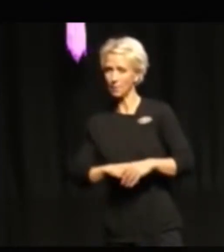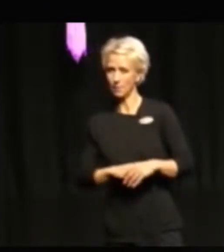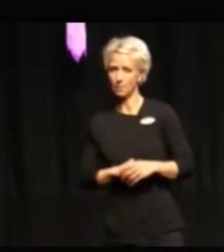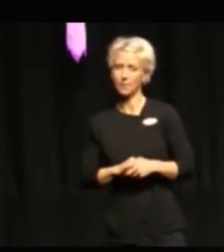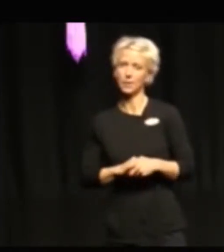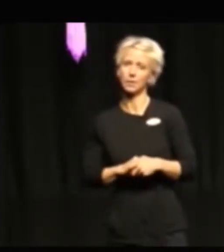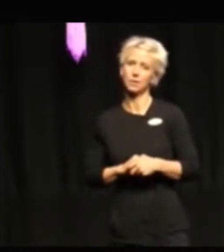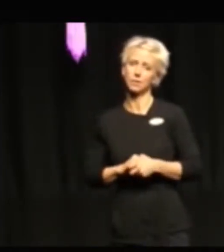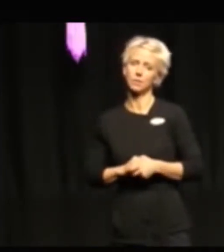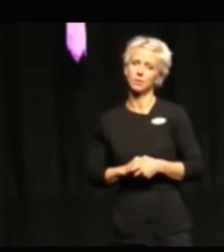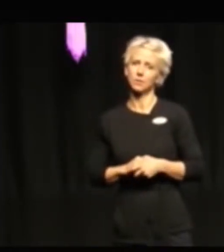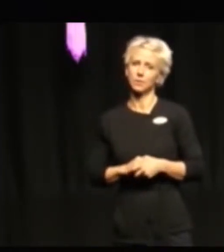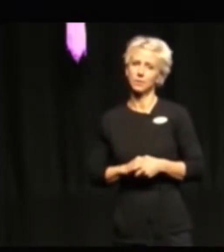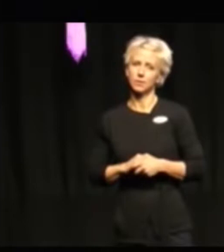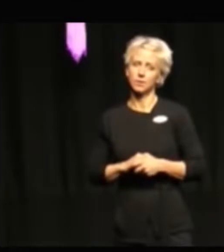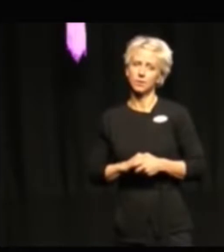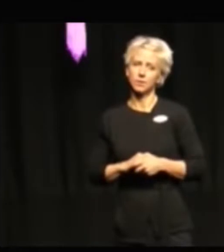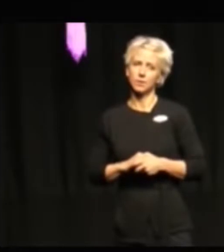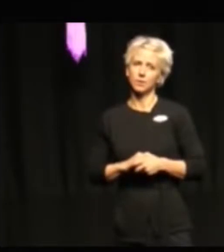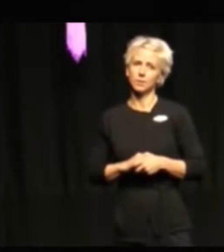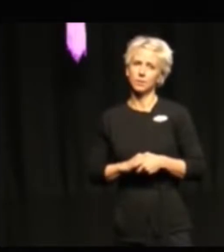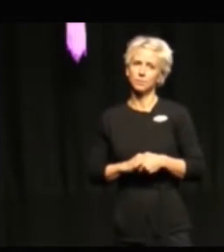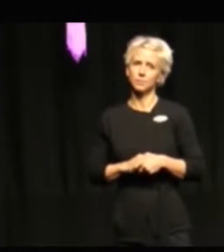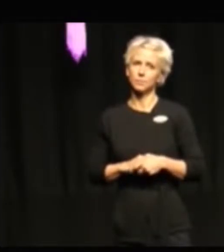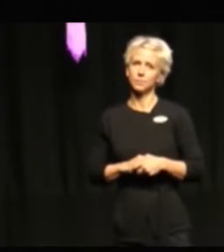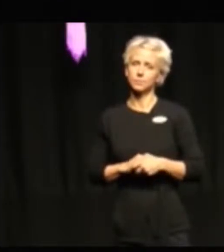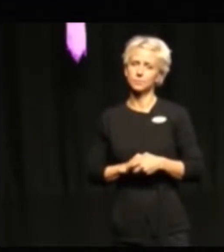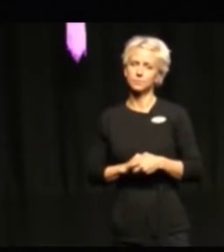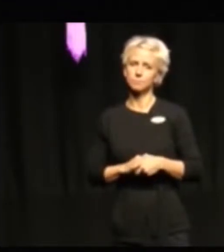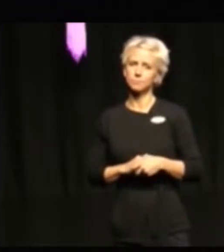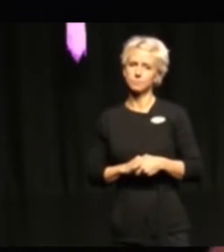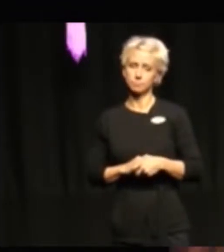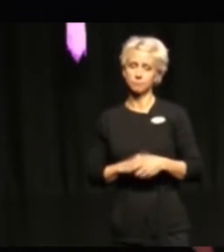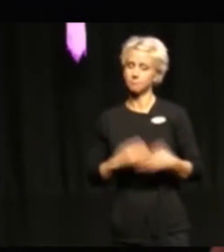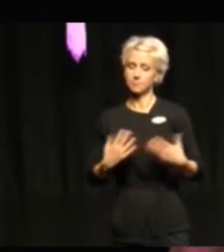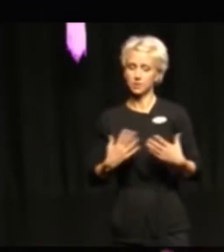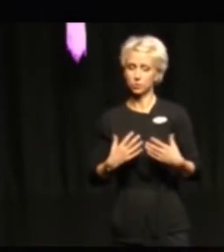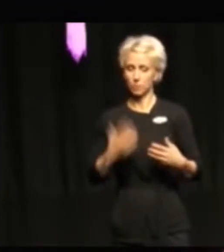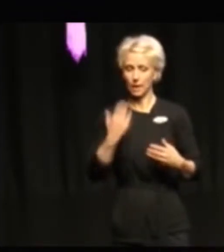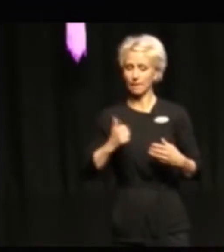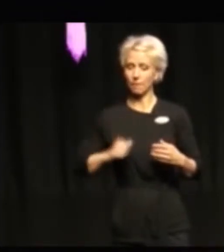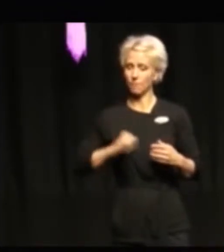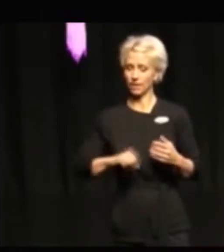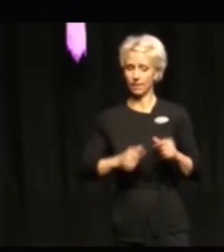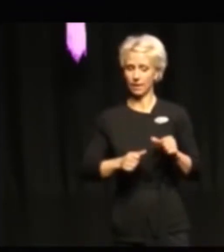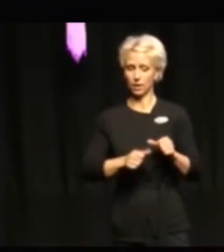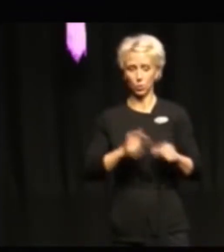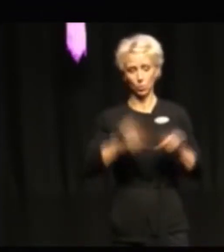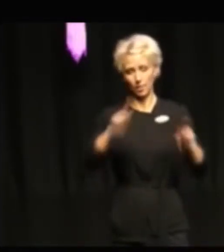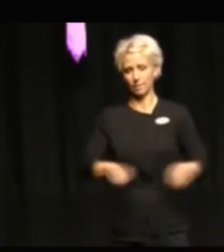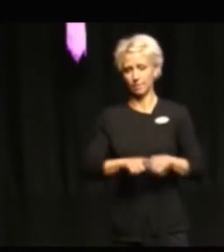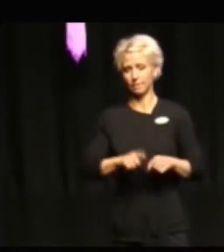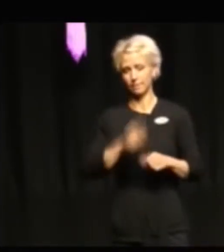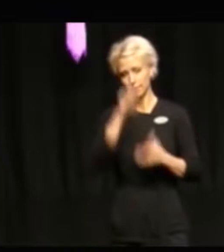develop legislative measures to prevent a repetition of this.